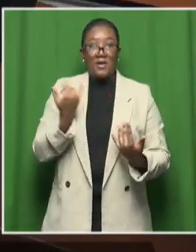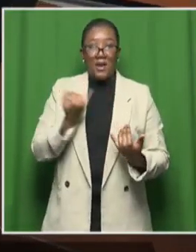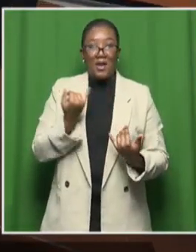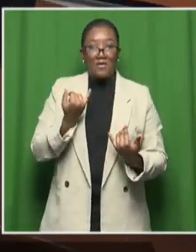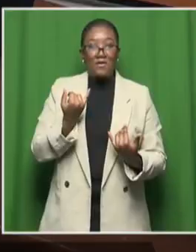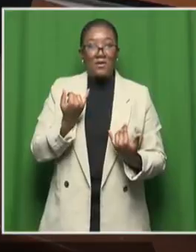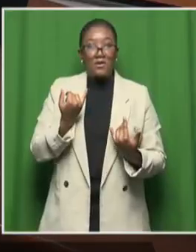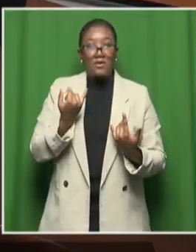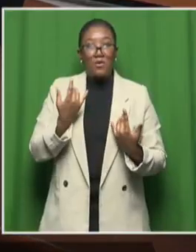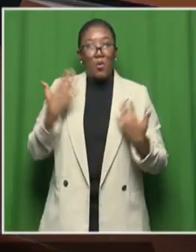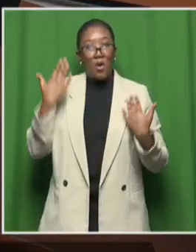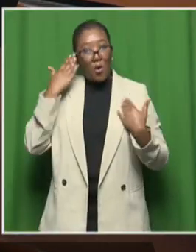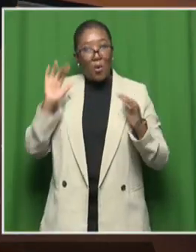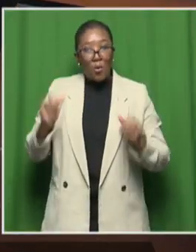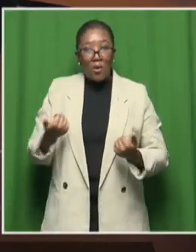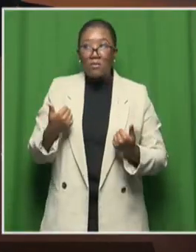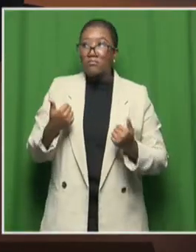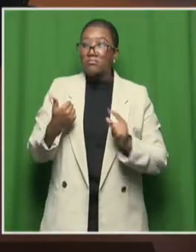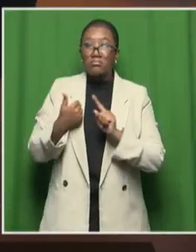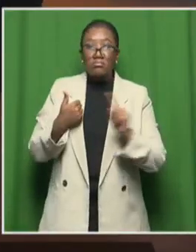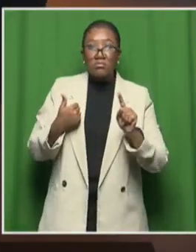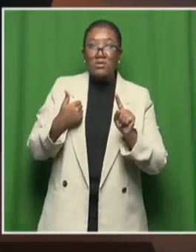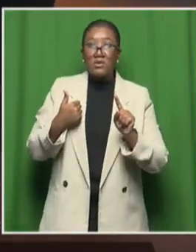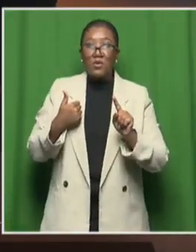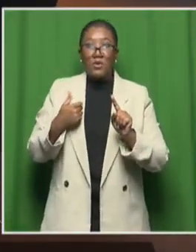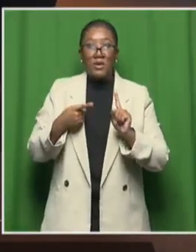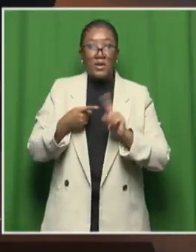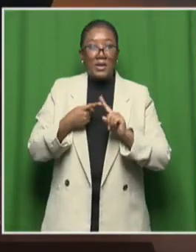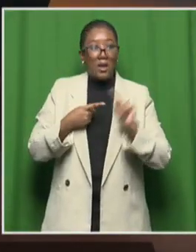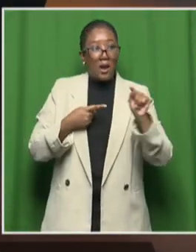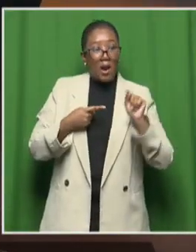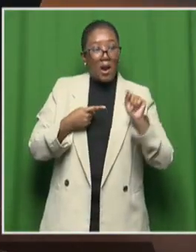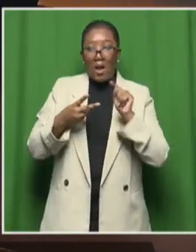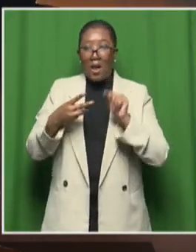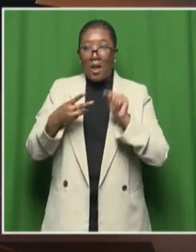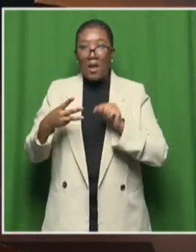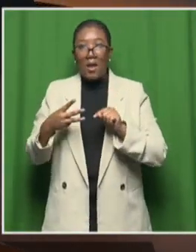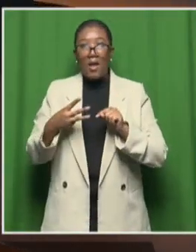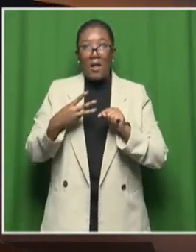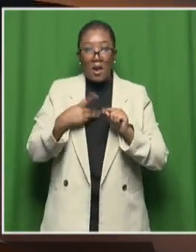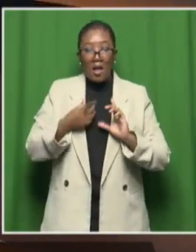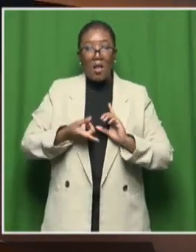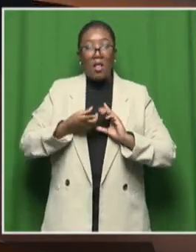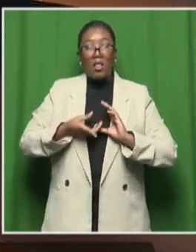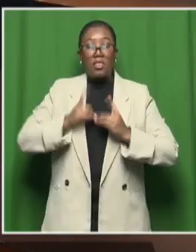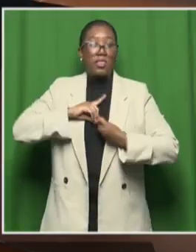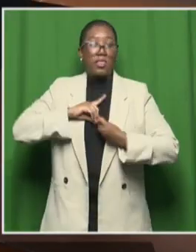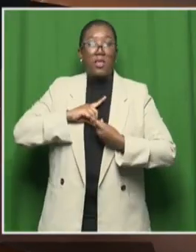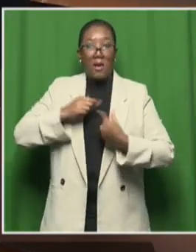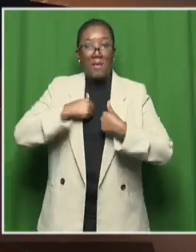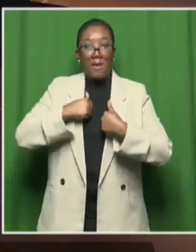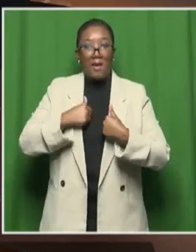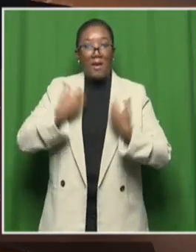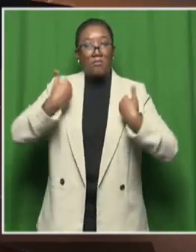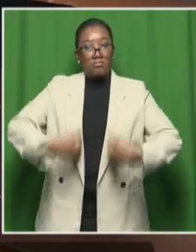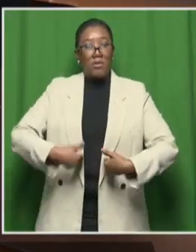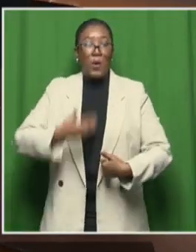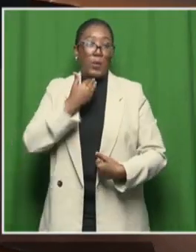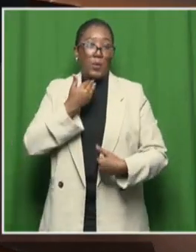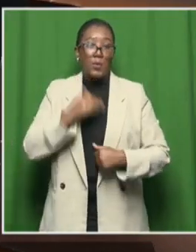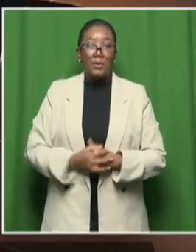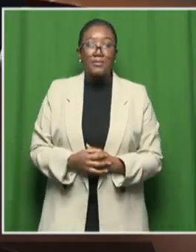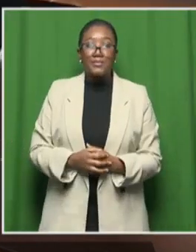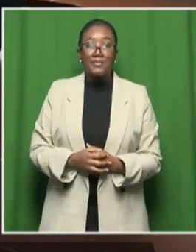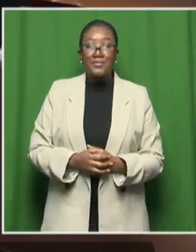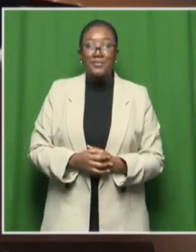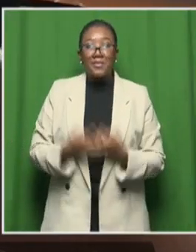is defined by so many things, and that's what defined him, and that's what attracts you to that individual. I quite